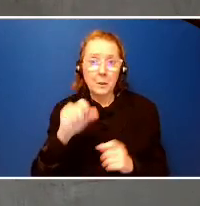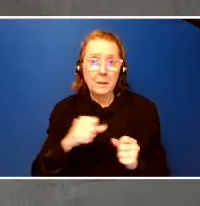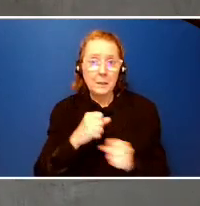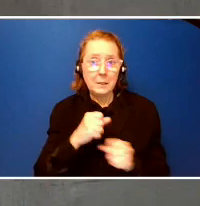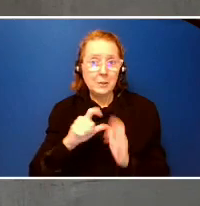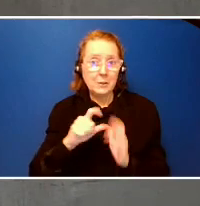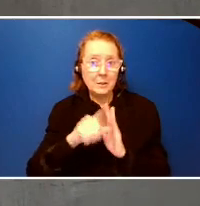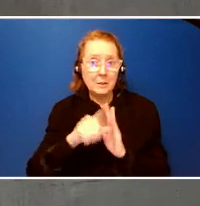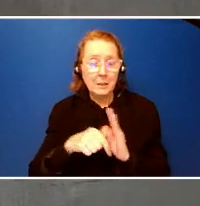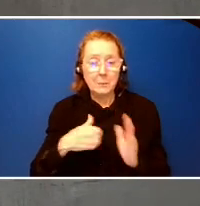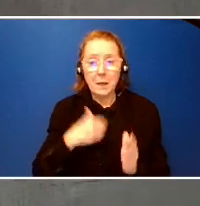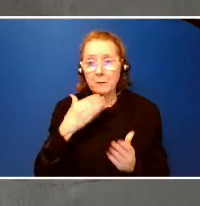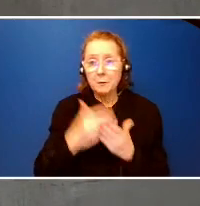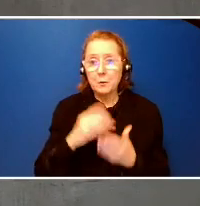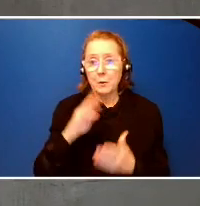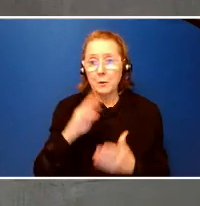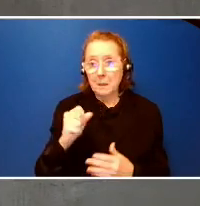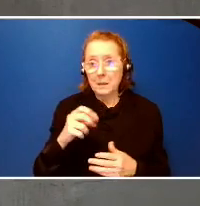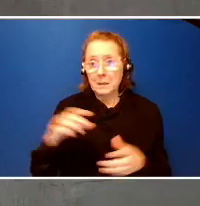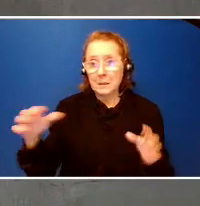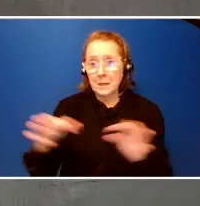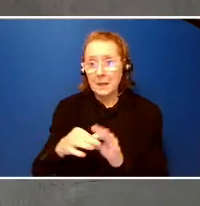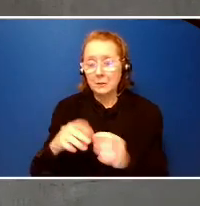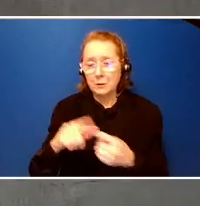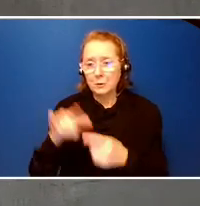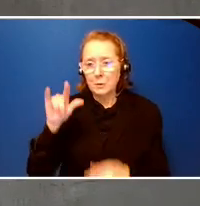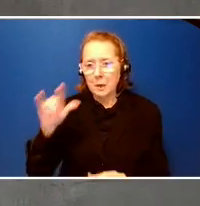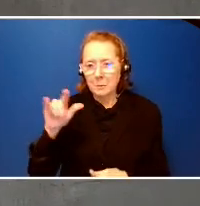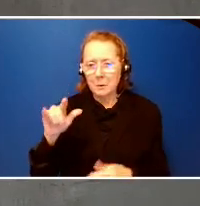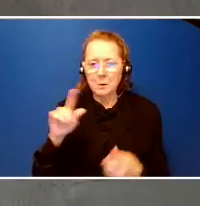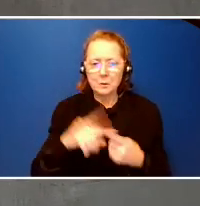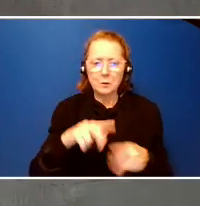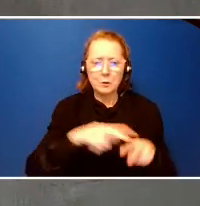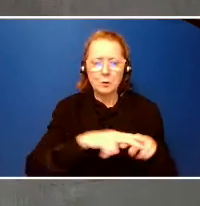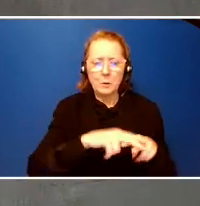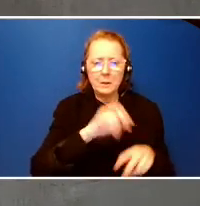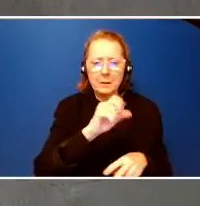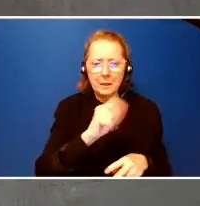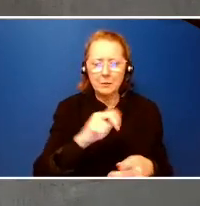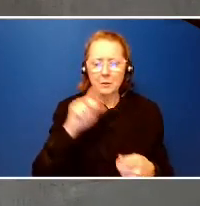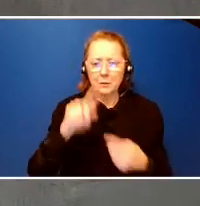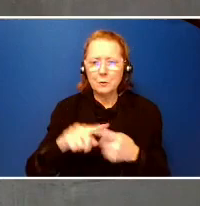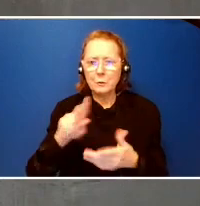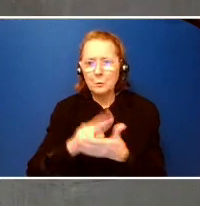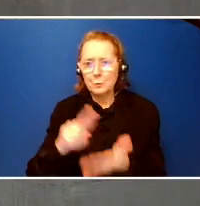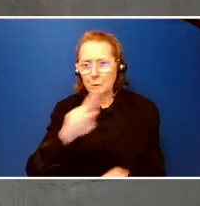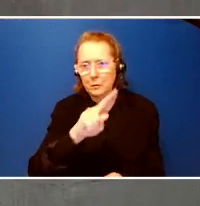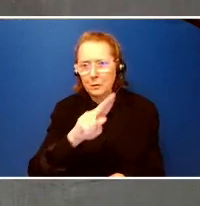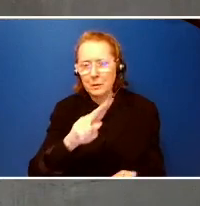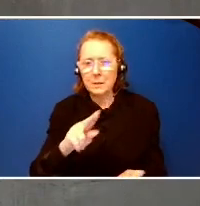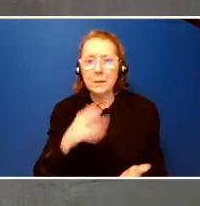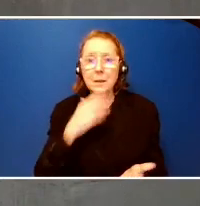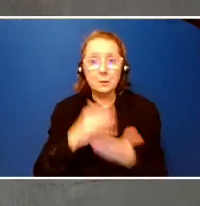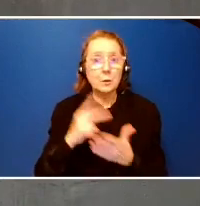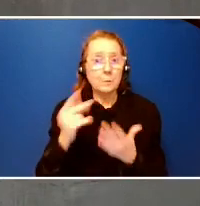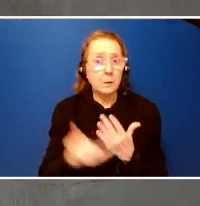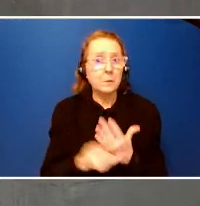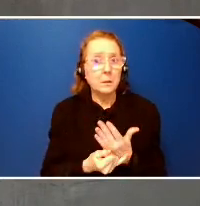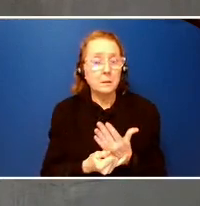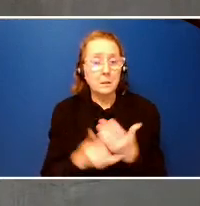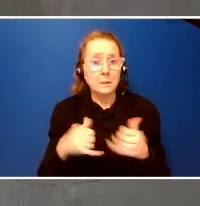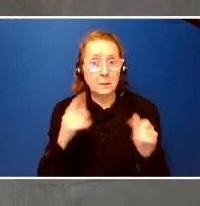bus connections to the airports, to the train station, to the universities. It's a good project, and it's still